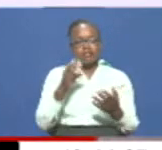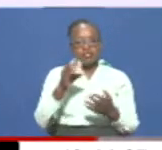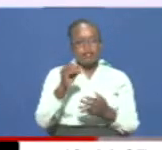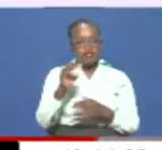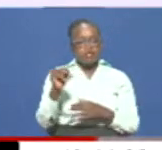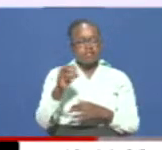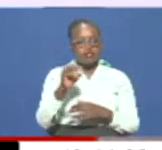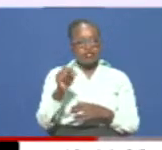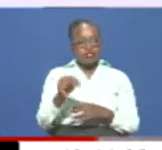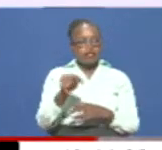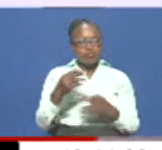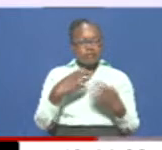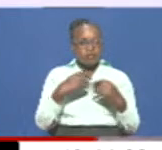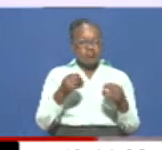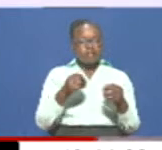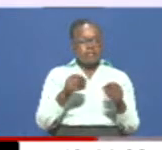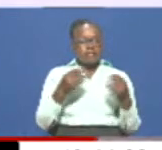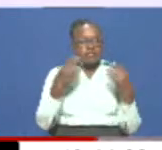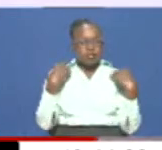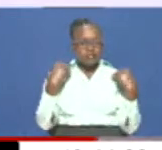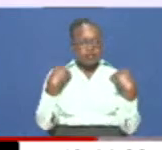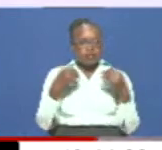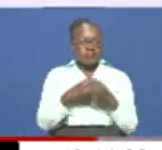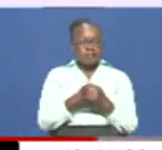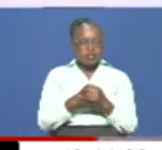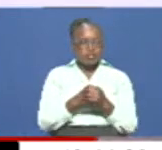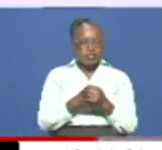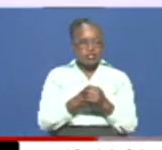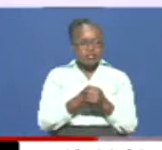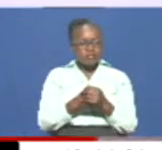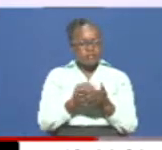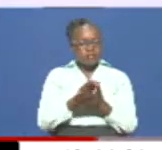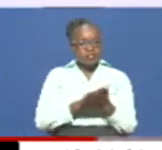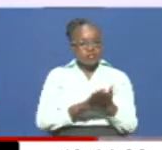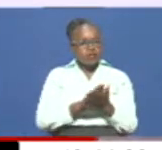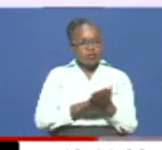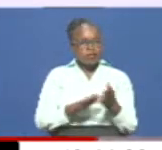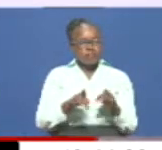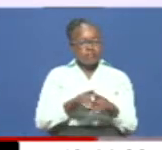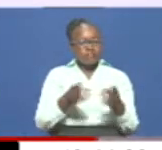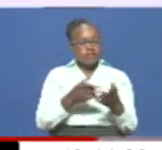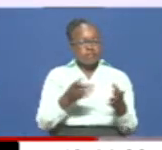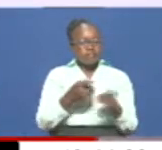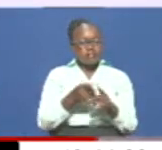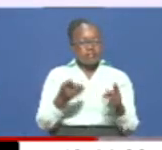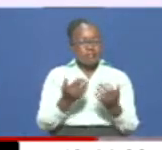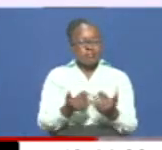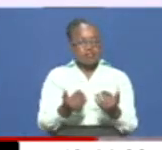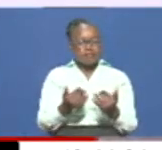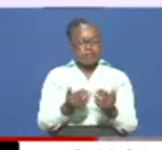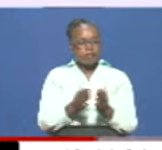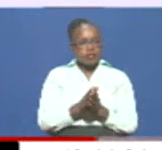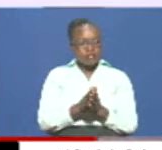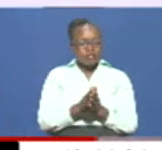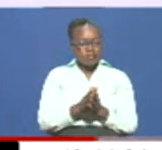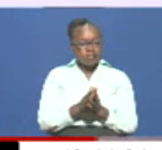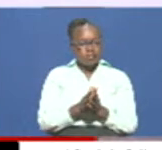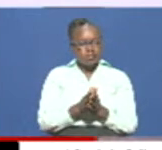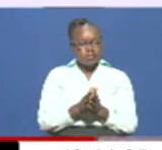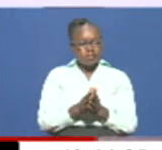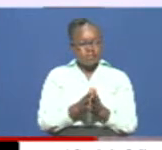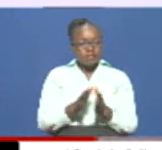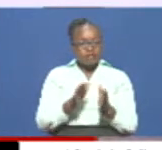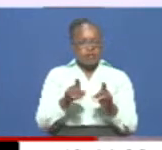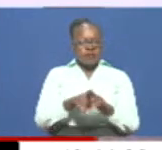there is a time frame at the moment, an established one, really. But now, as we wind up for the interest of time, still in the Commonwealth